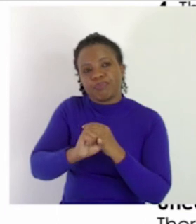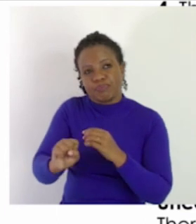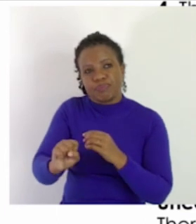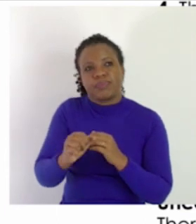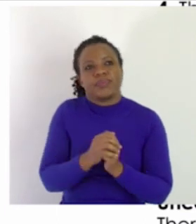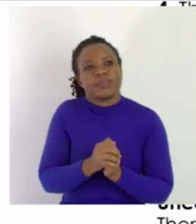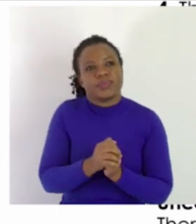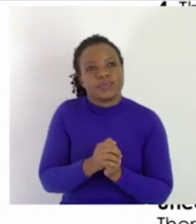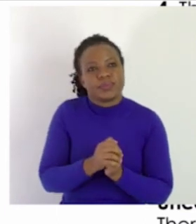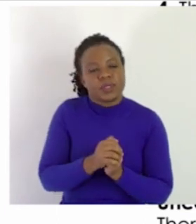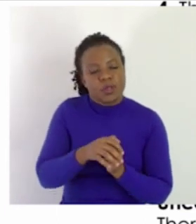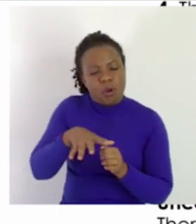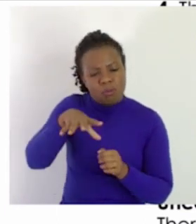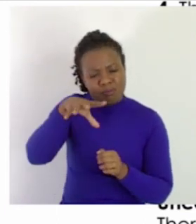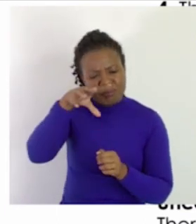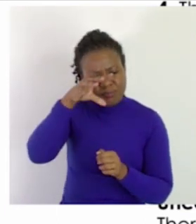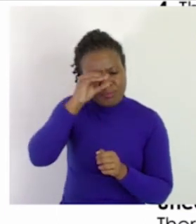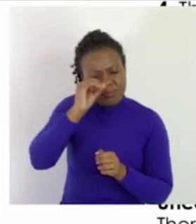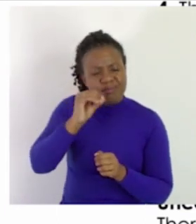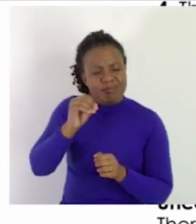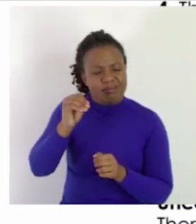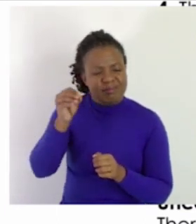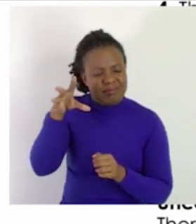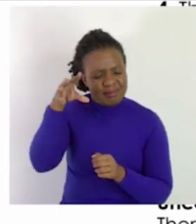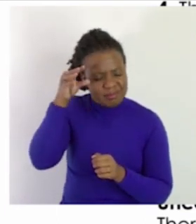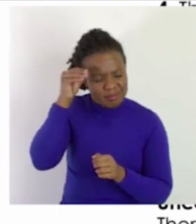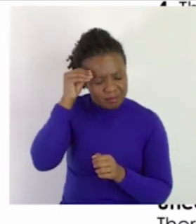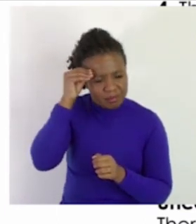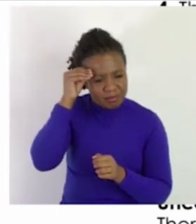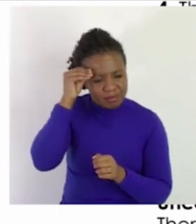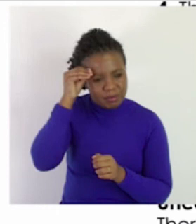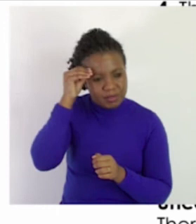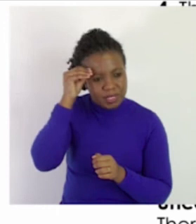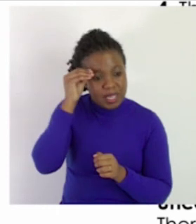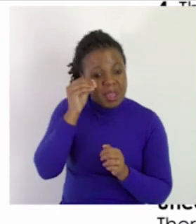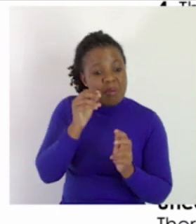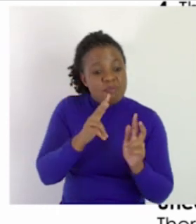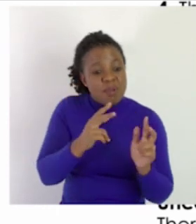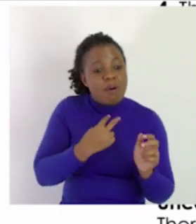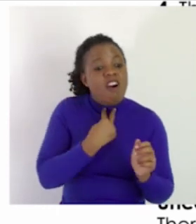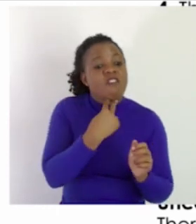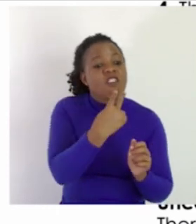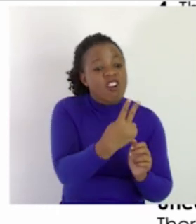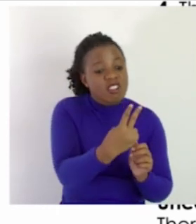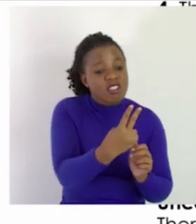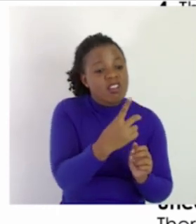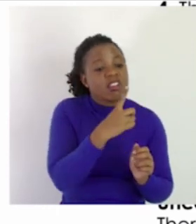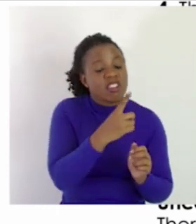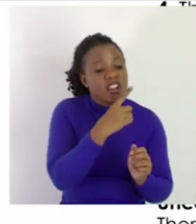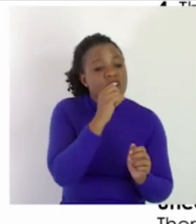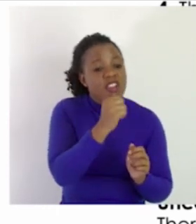Learn them by heart and you will sound correct. Remember that they are